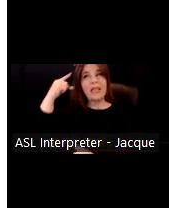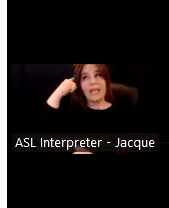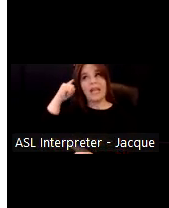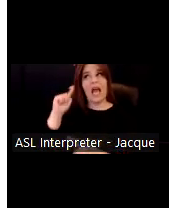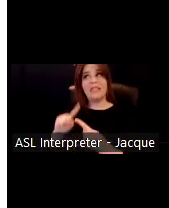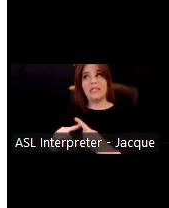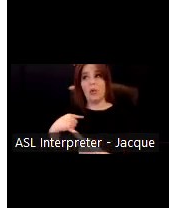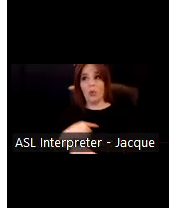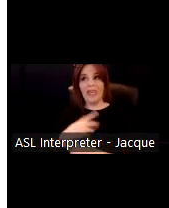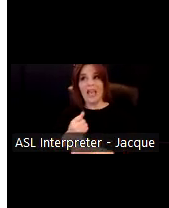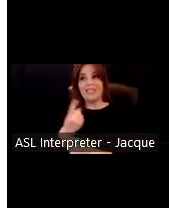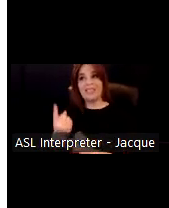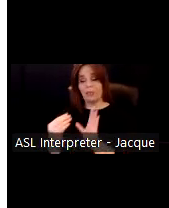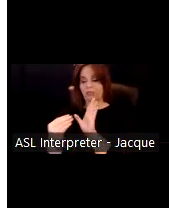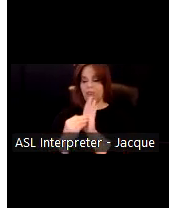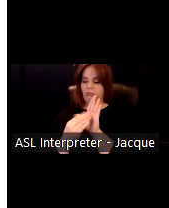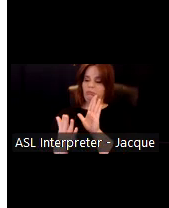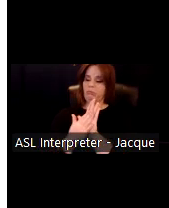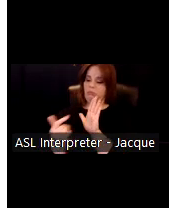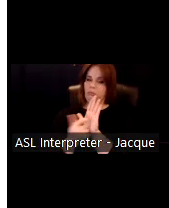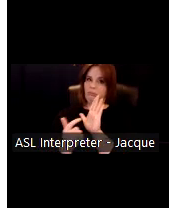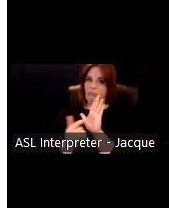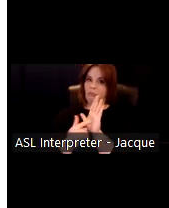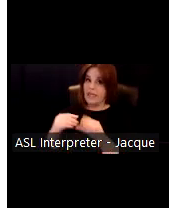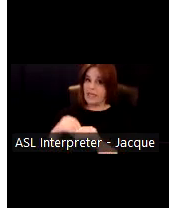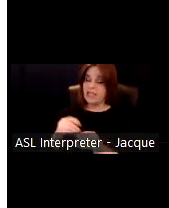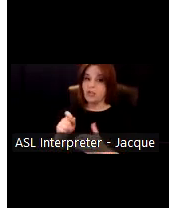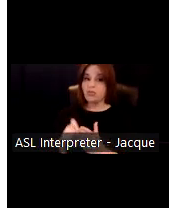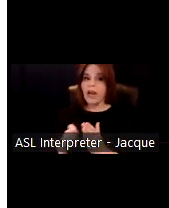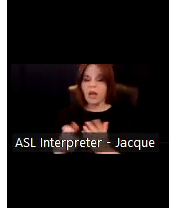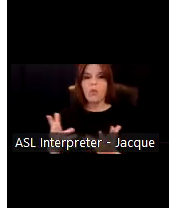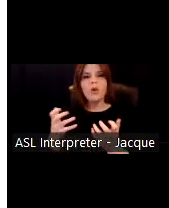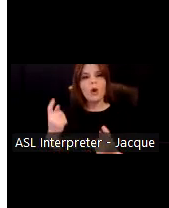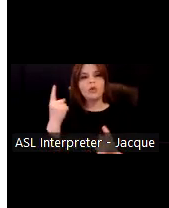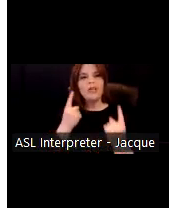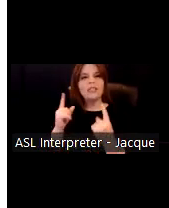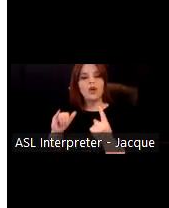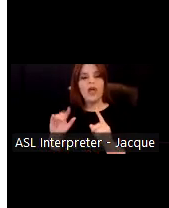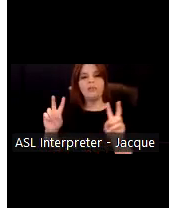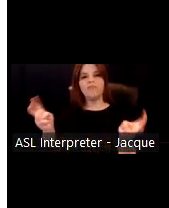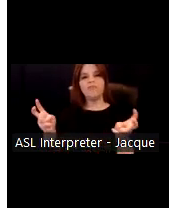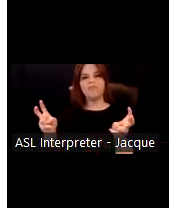something else in writing, we may want to consider that a community referral.